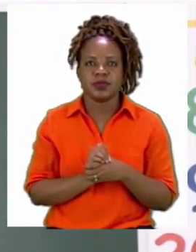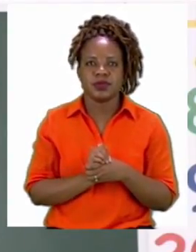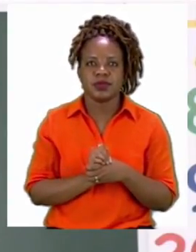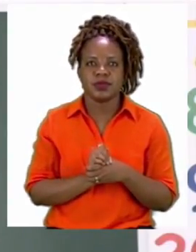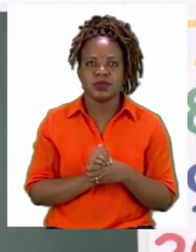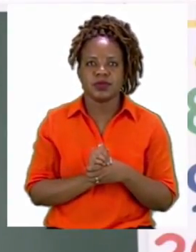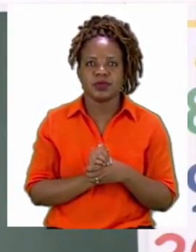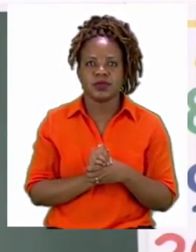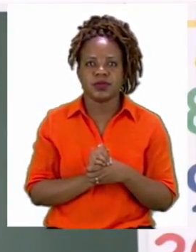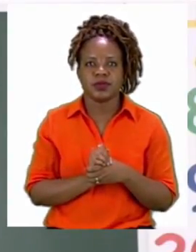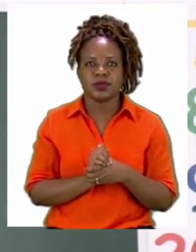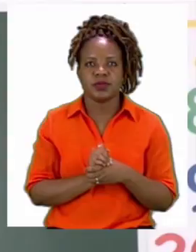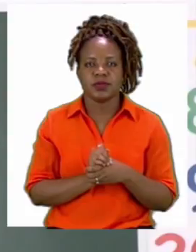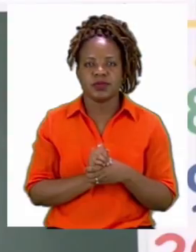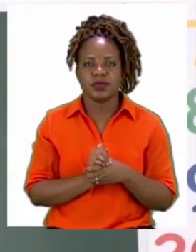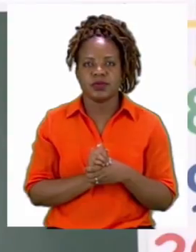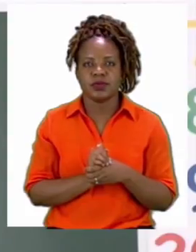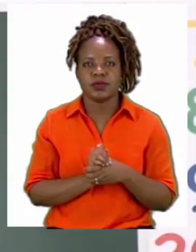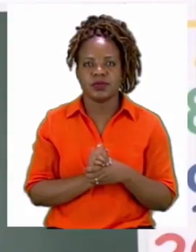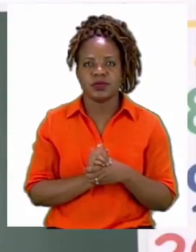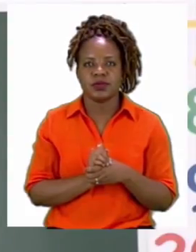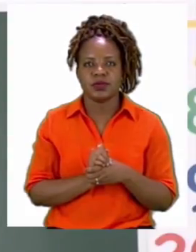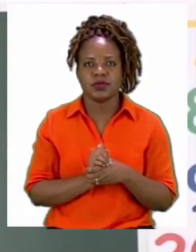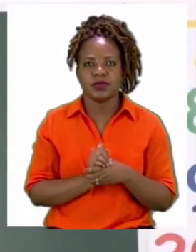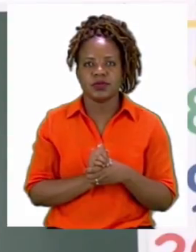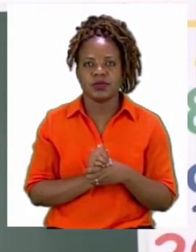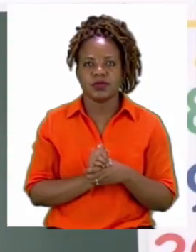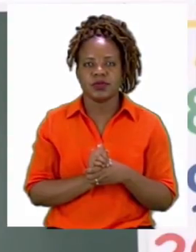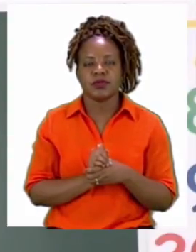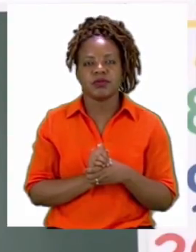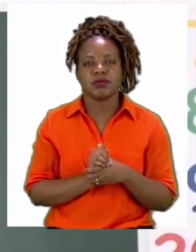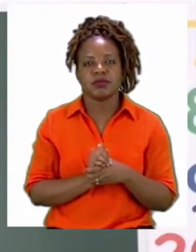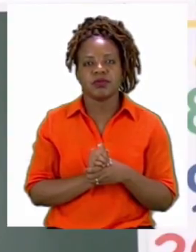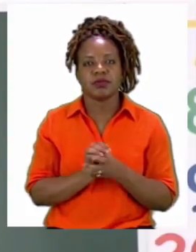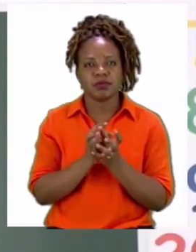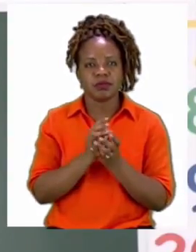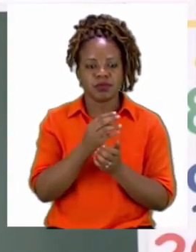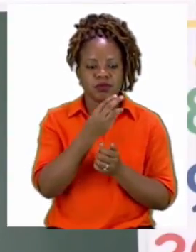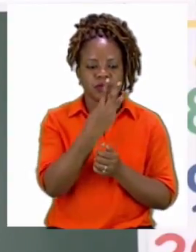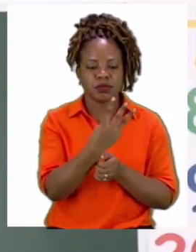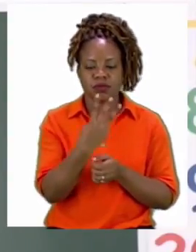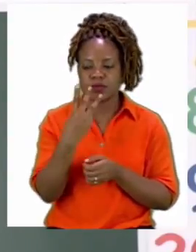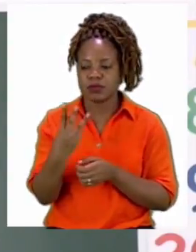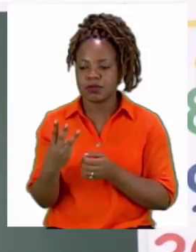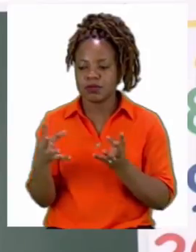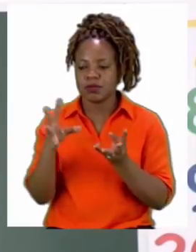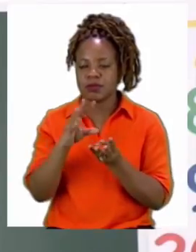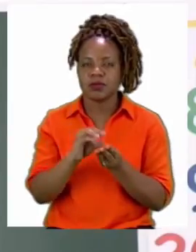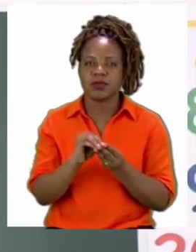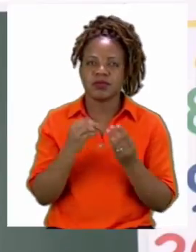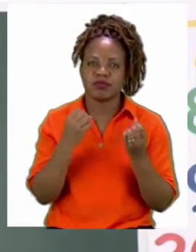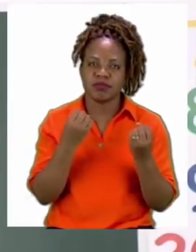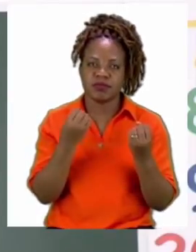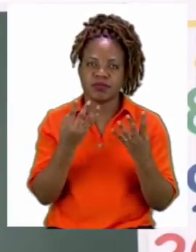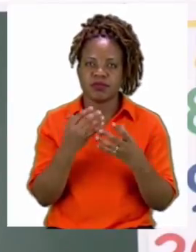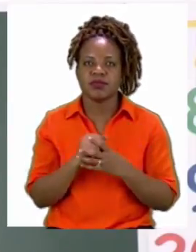3. 1, 2, 3. Now we want to find out how many things there are